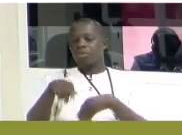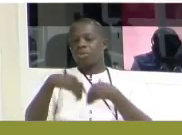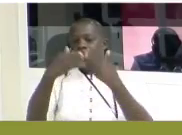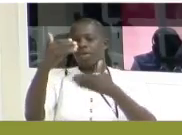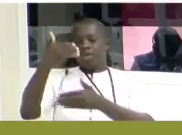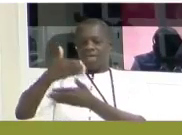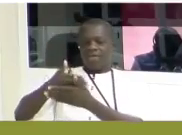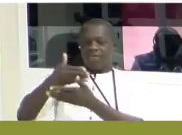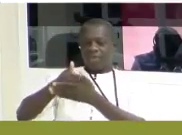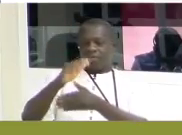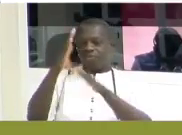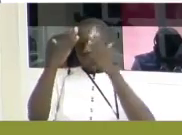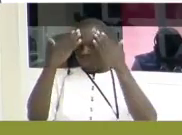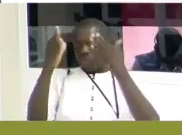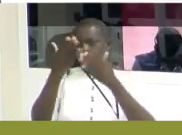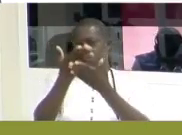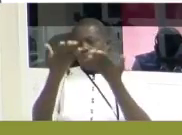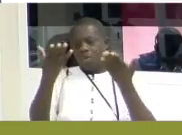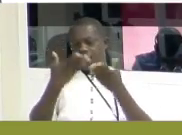know where he got that file from.